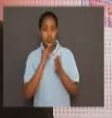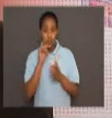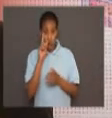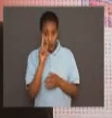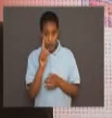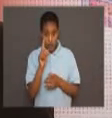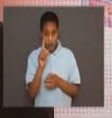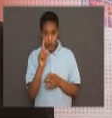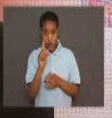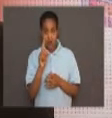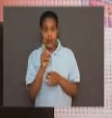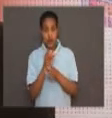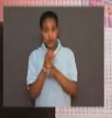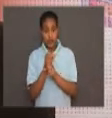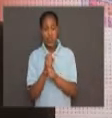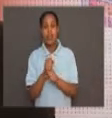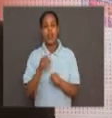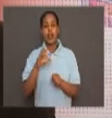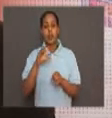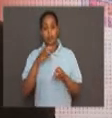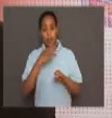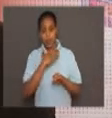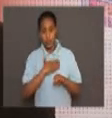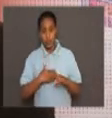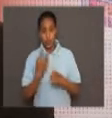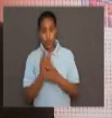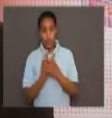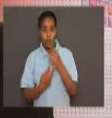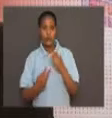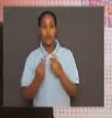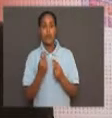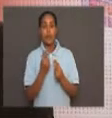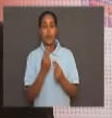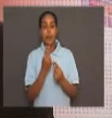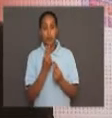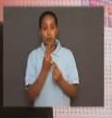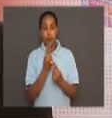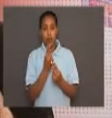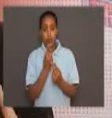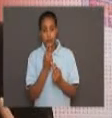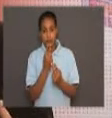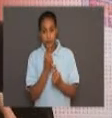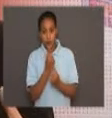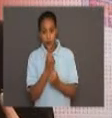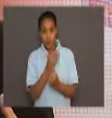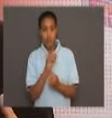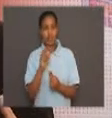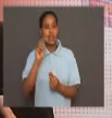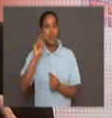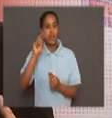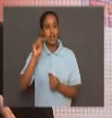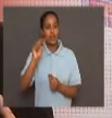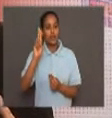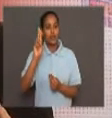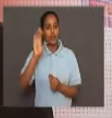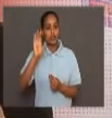one of the constituent elements in both proteins and nucleic